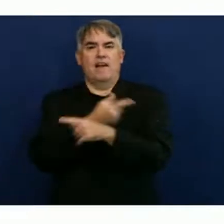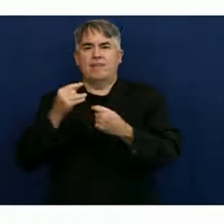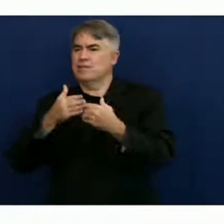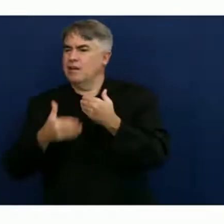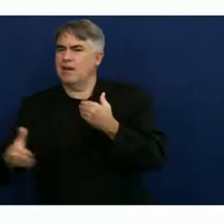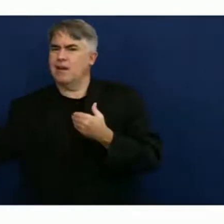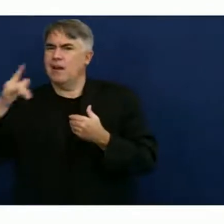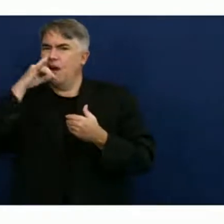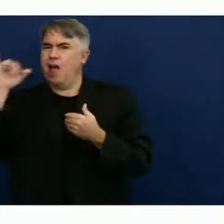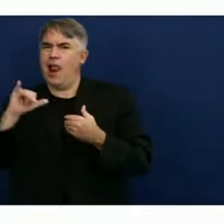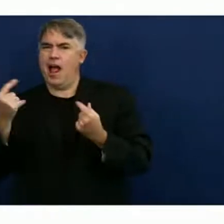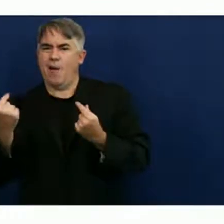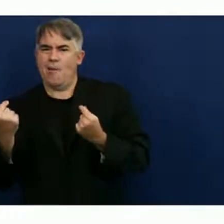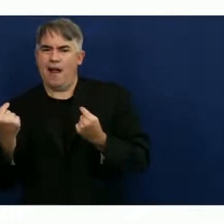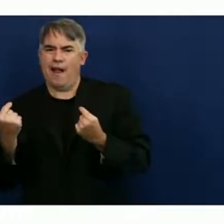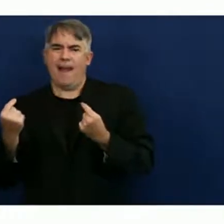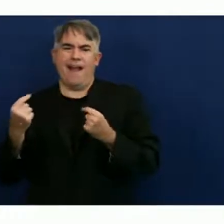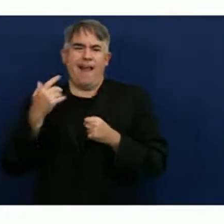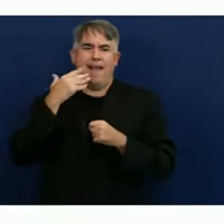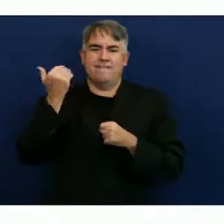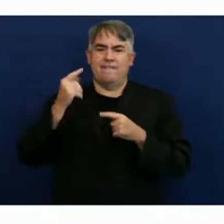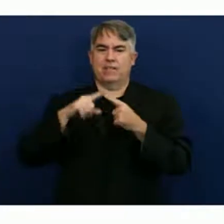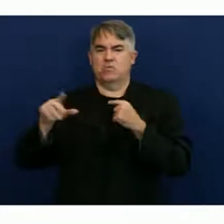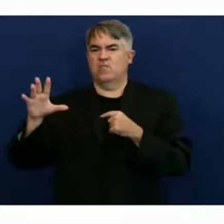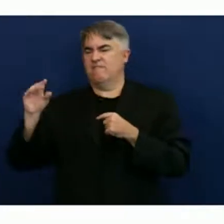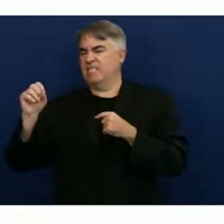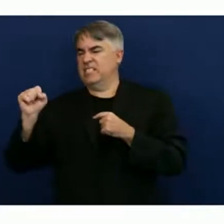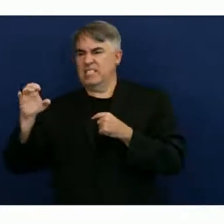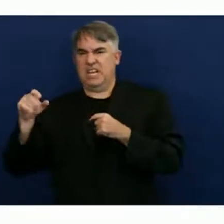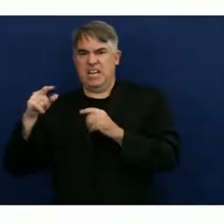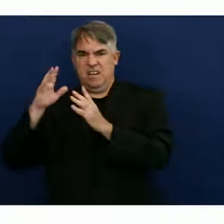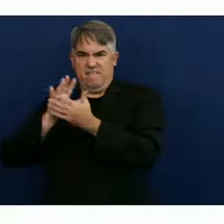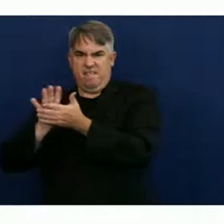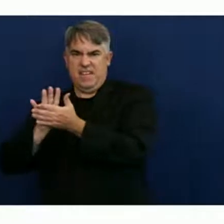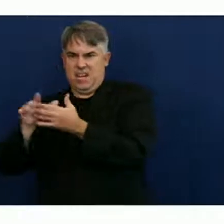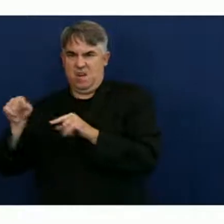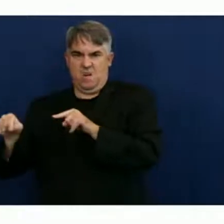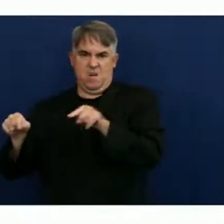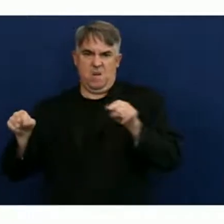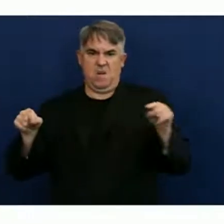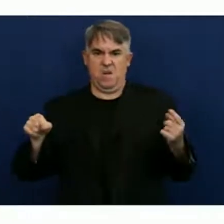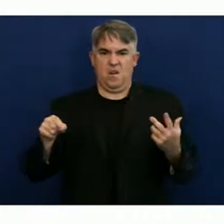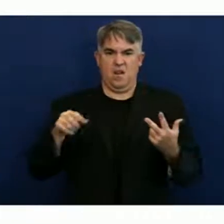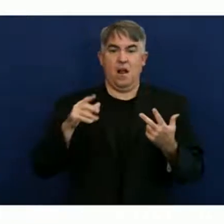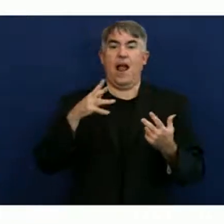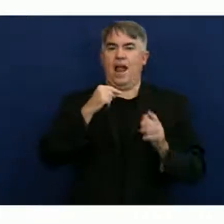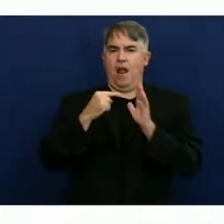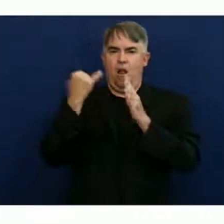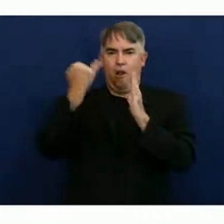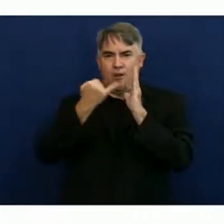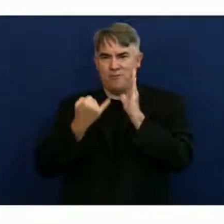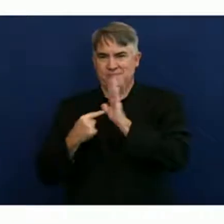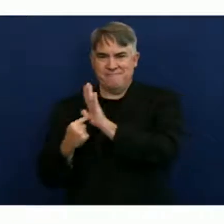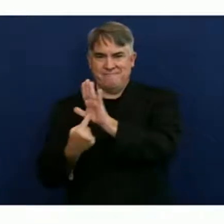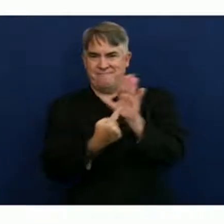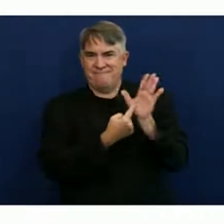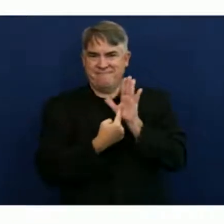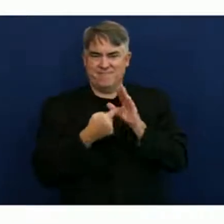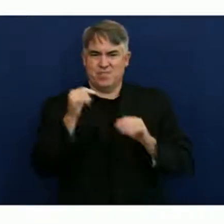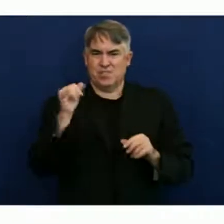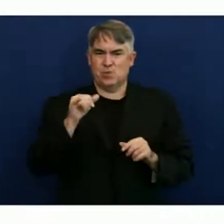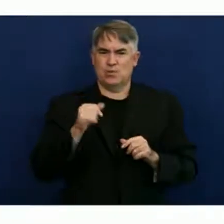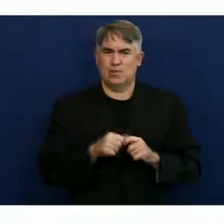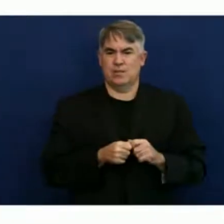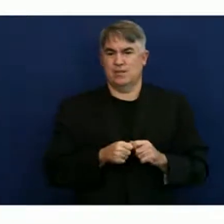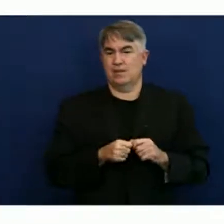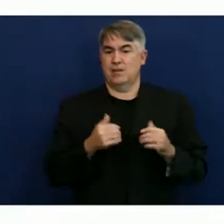or visual that showcases a positive impact made possible because of the vaccines. We're encouraging submission from youth and adults who